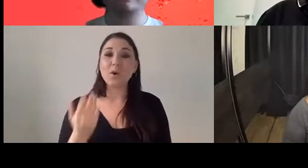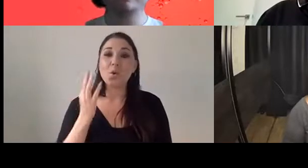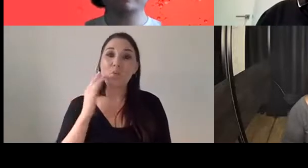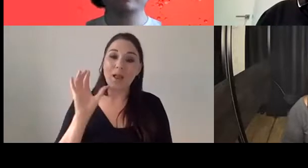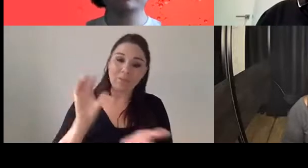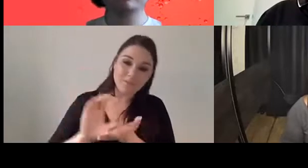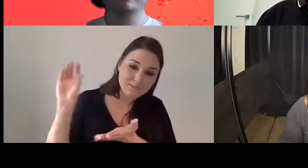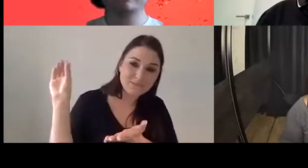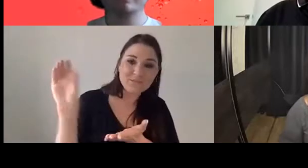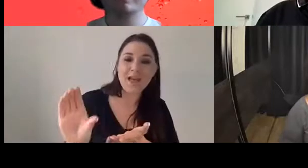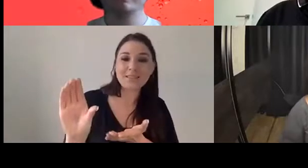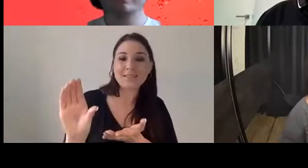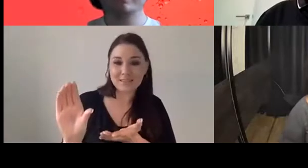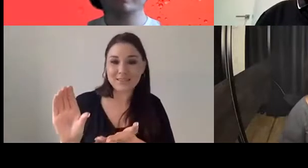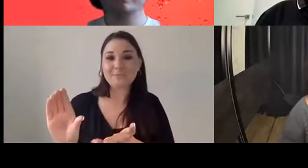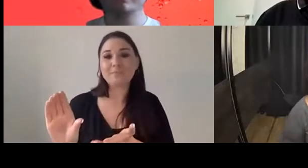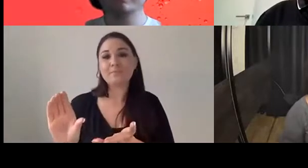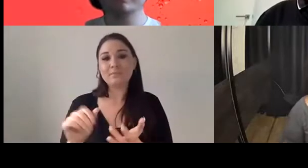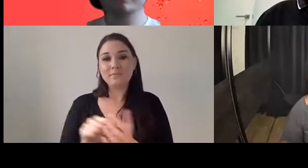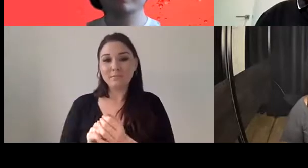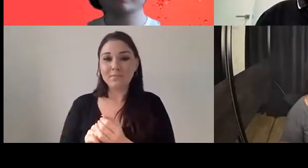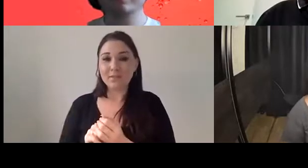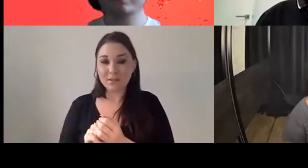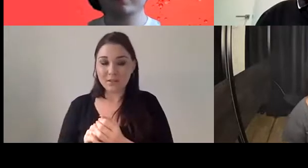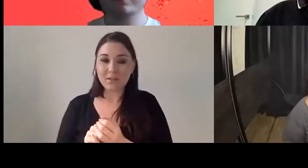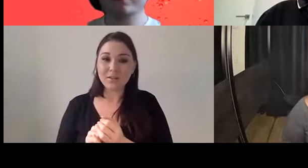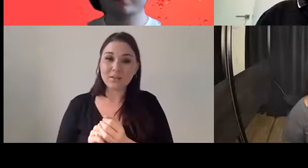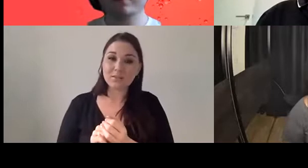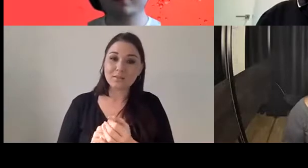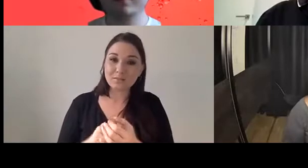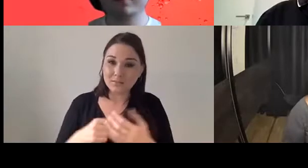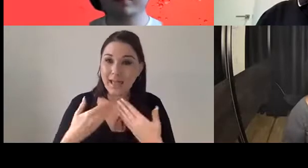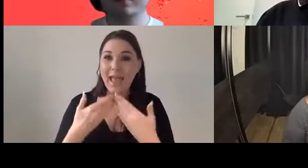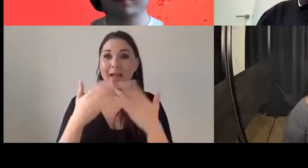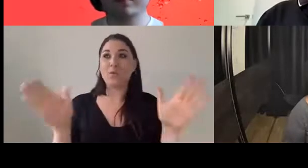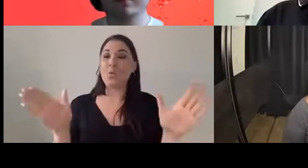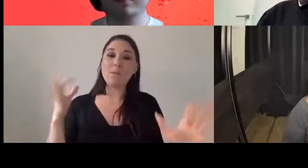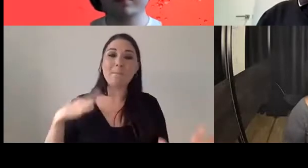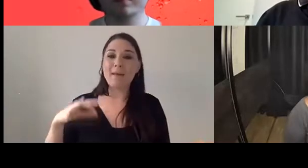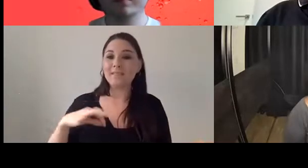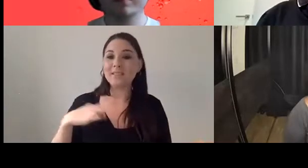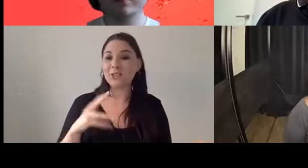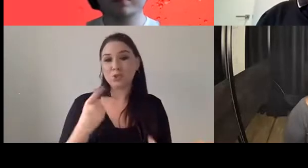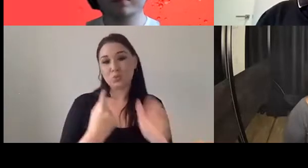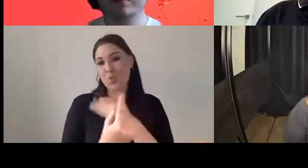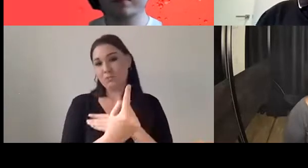on underrepresented and underserved group, everyone benefit of it, and especially when it's